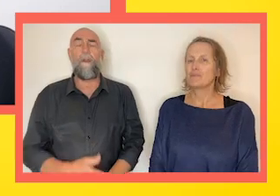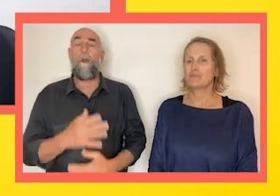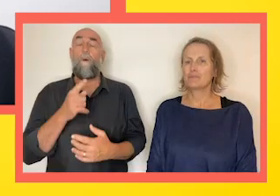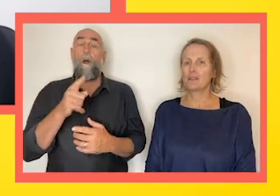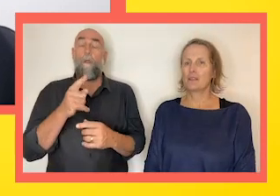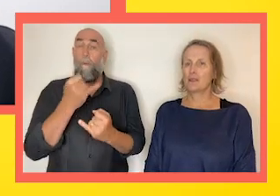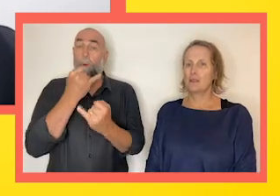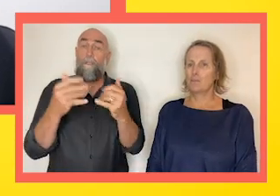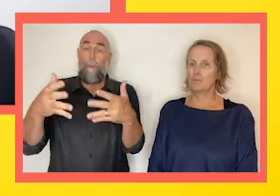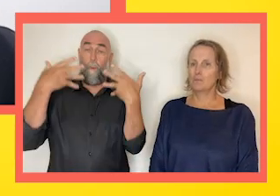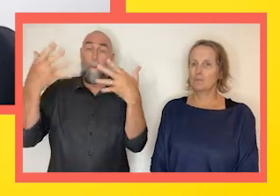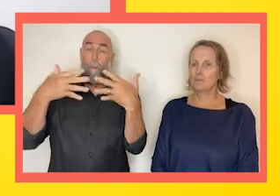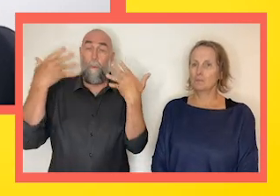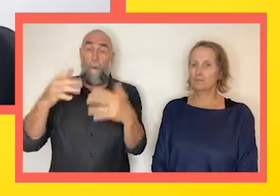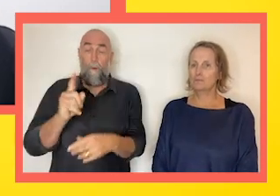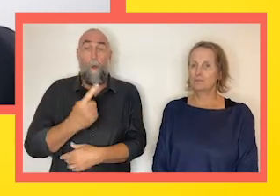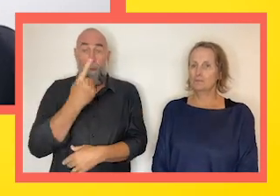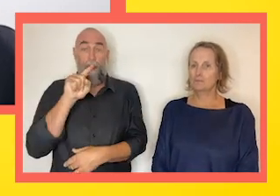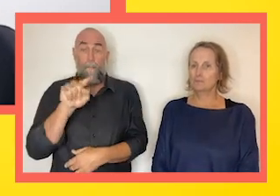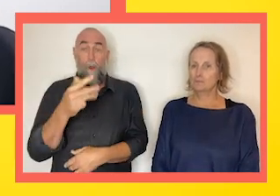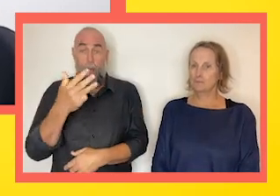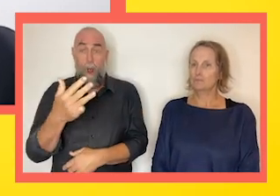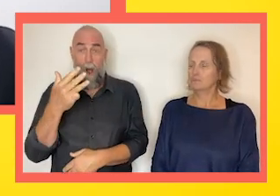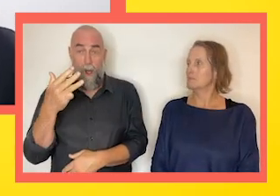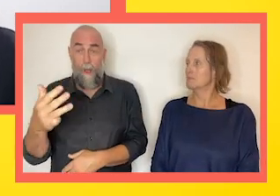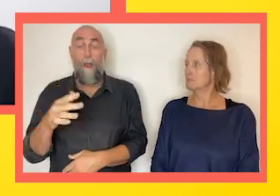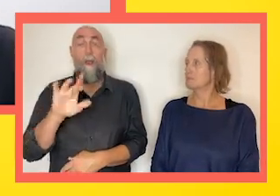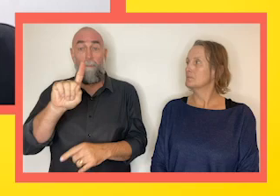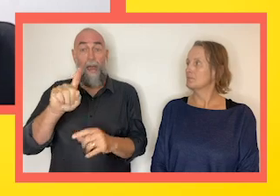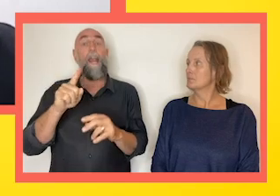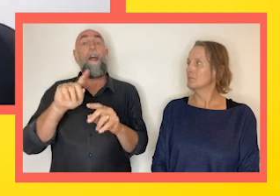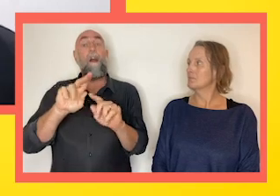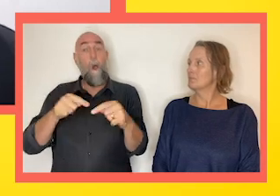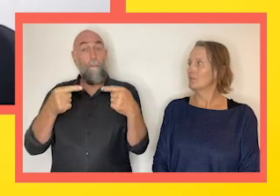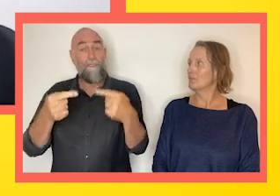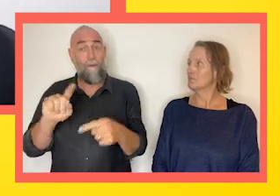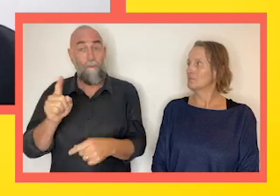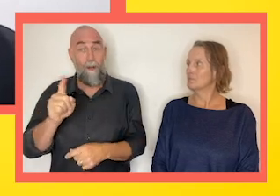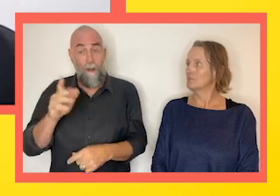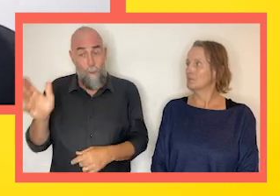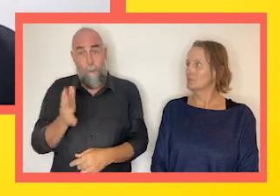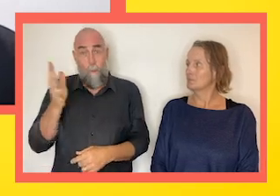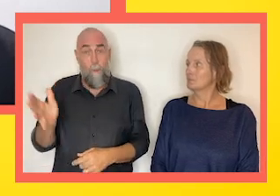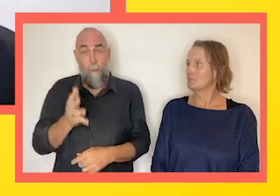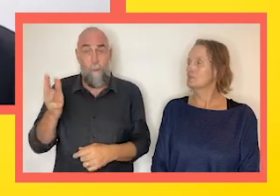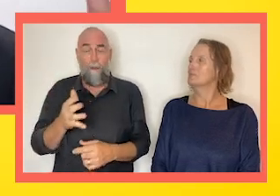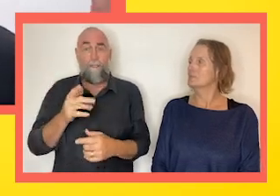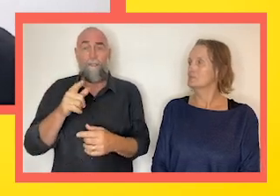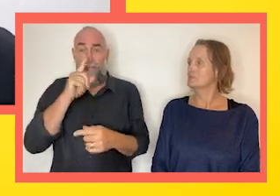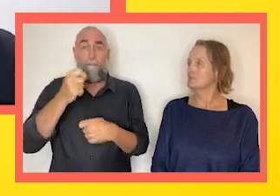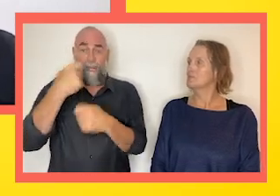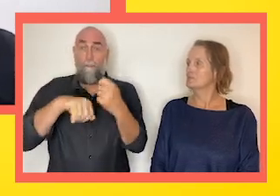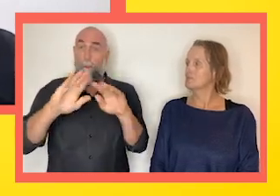favourable headwind you can get is 1.99 in the opposite direction. That will count as a world record. So